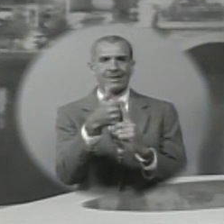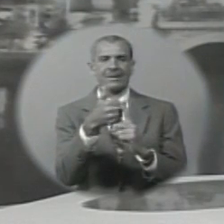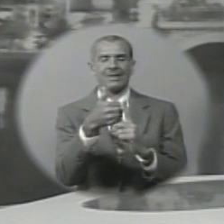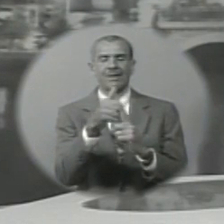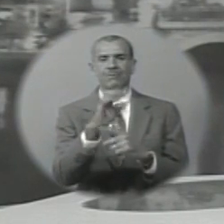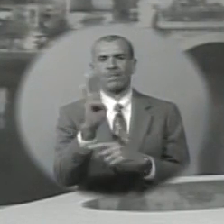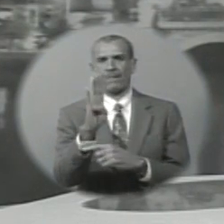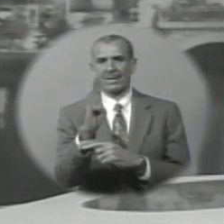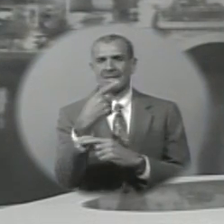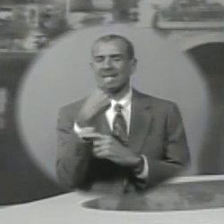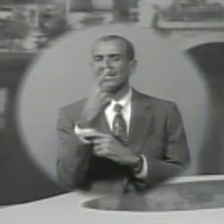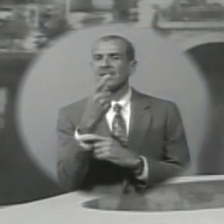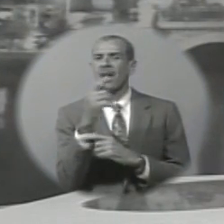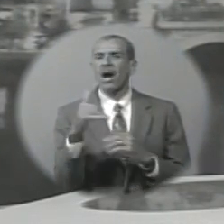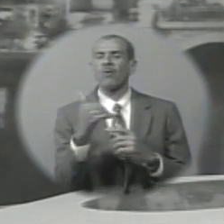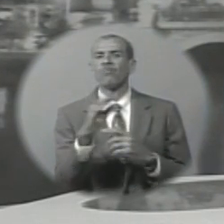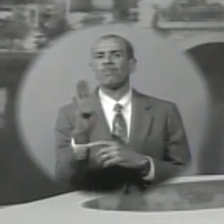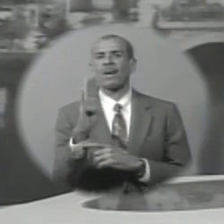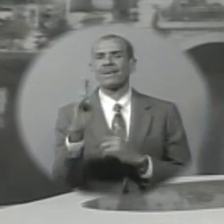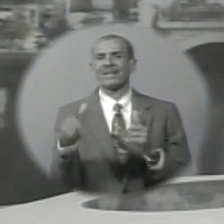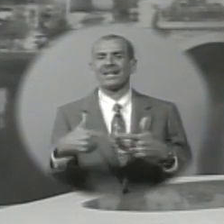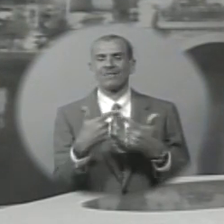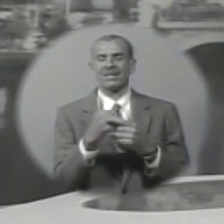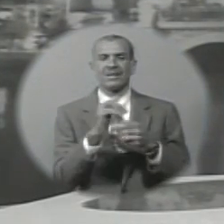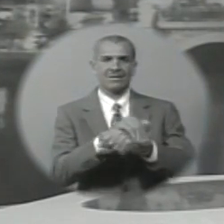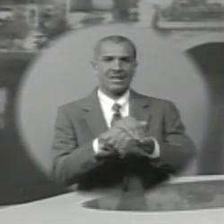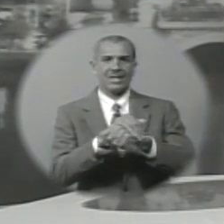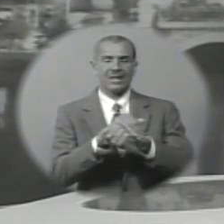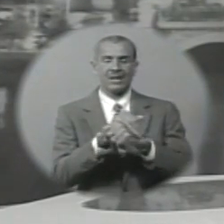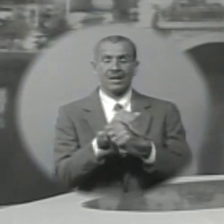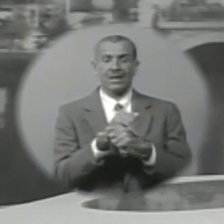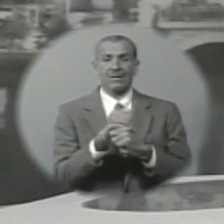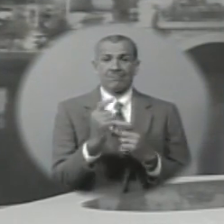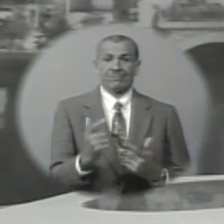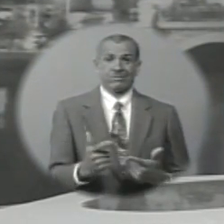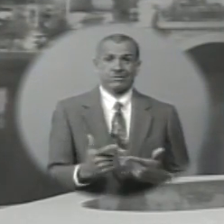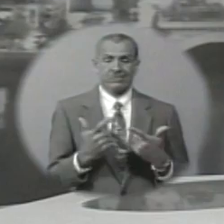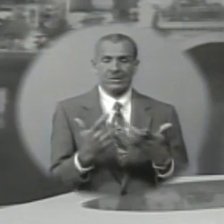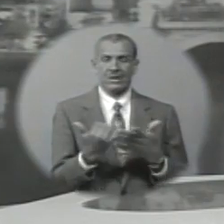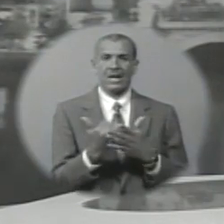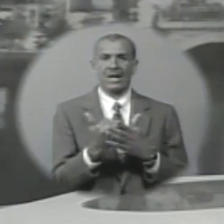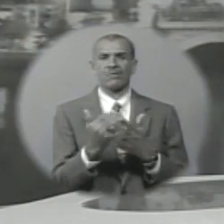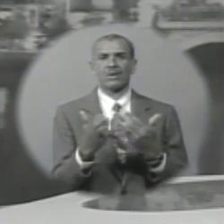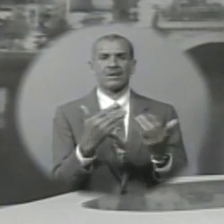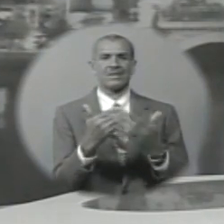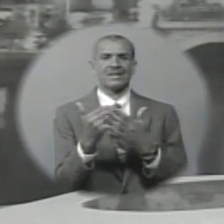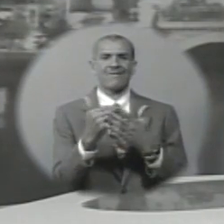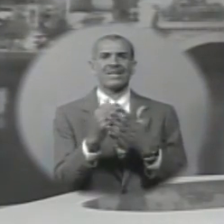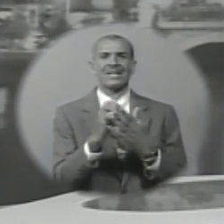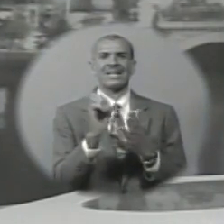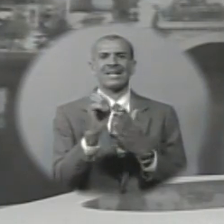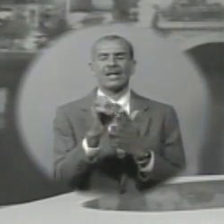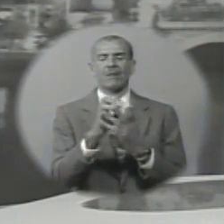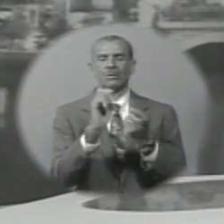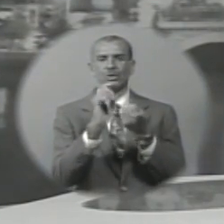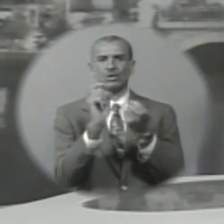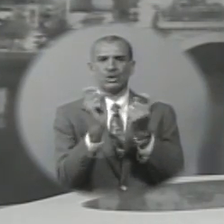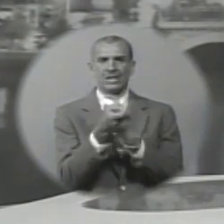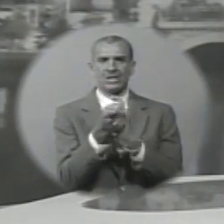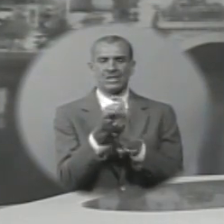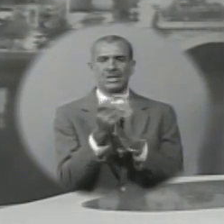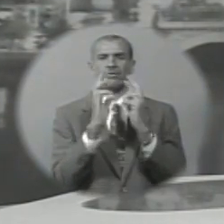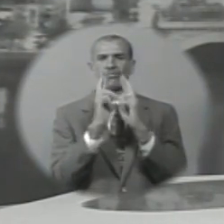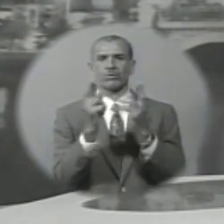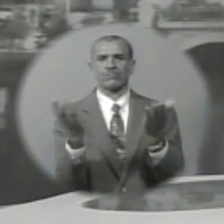we are looking at how Barbadians living in Britain are faring amidst the recent political and economic changes. We get more in this